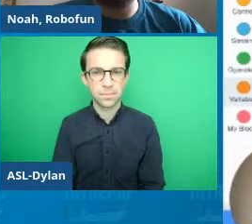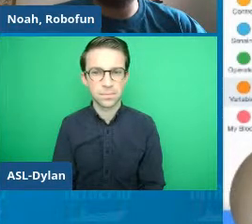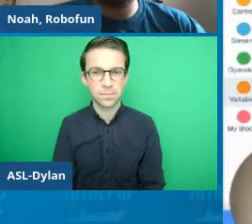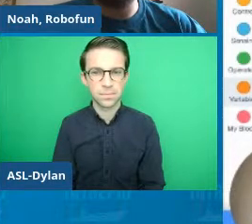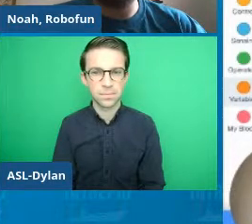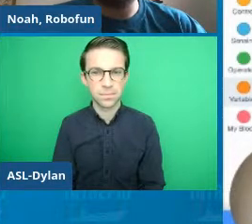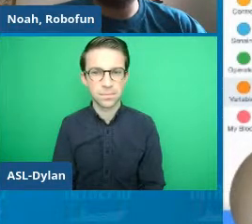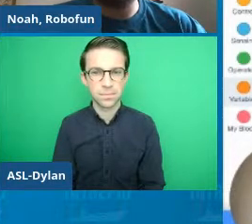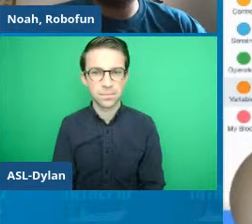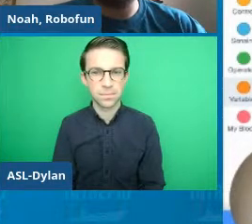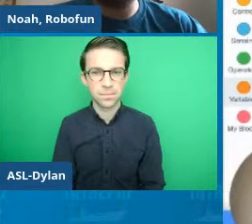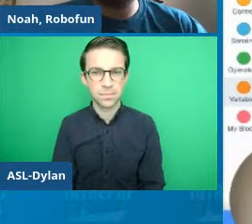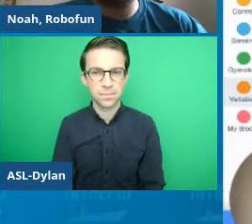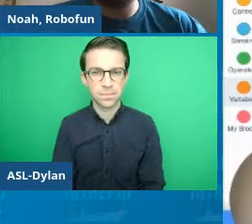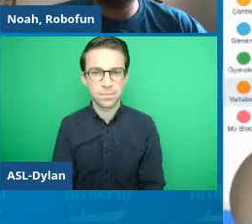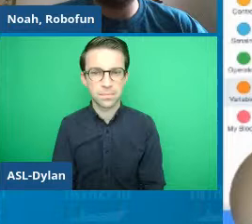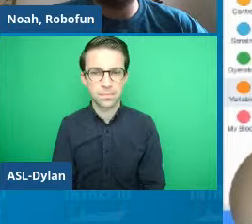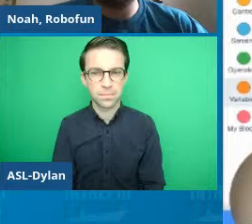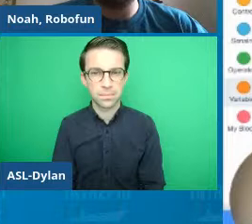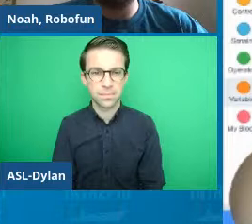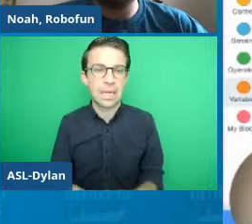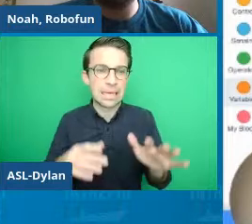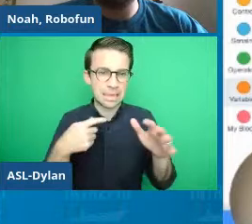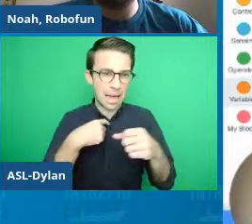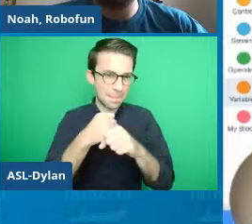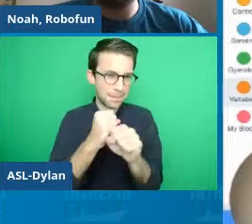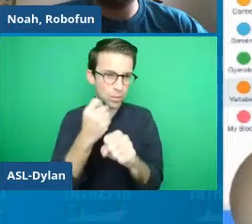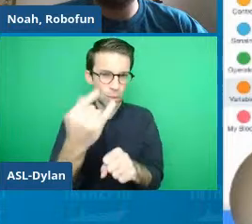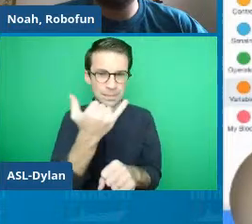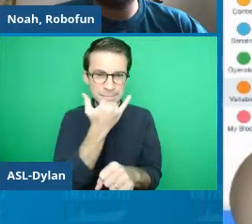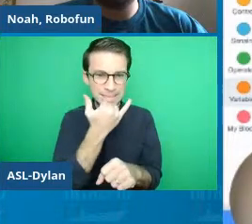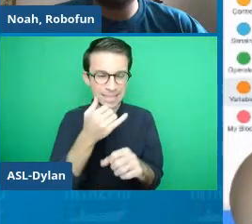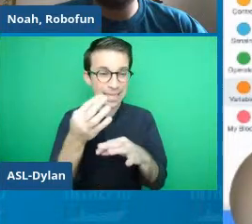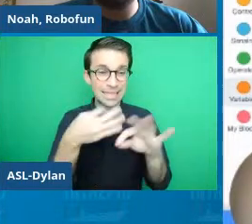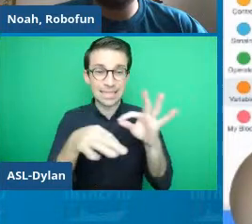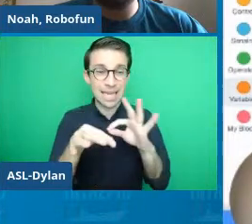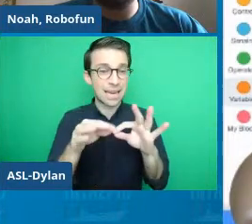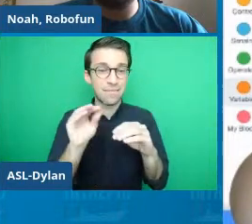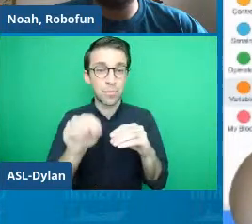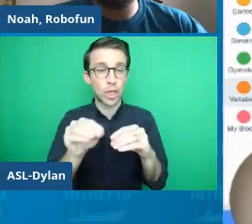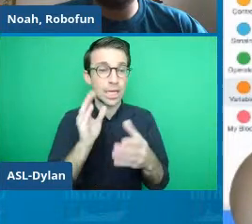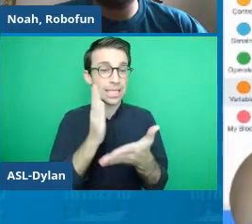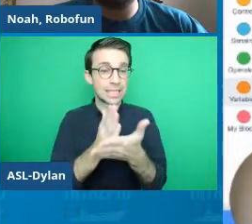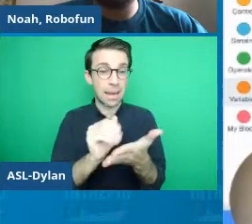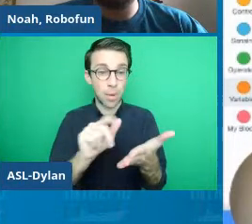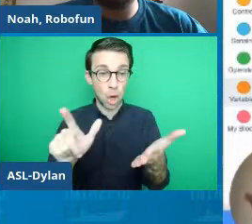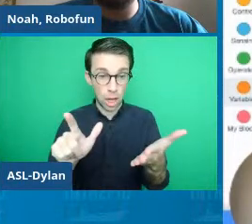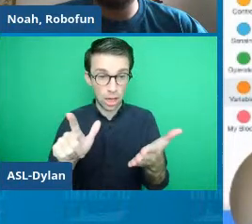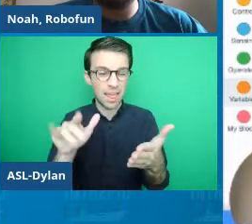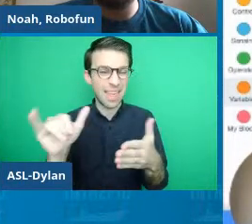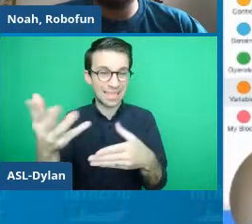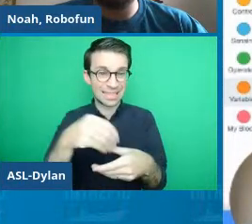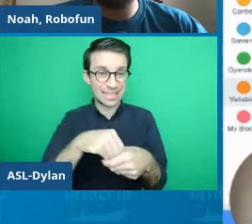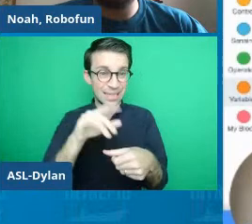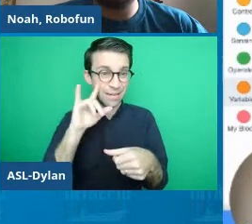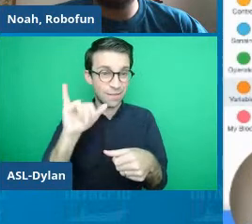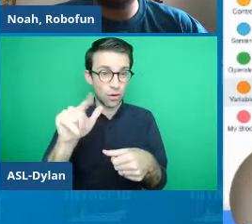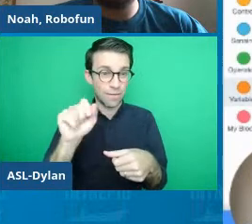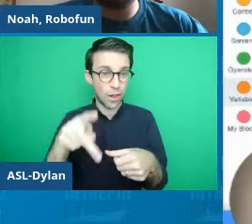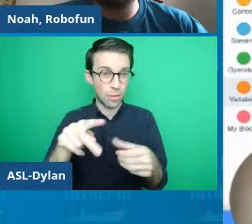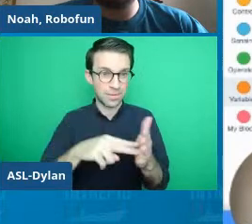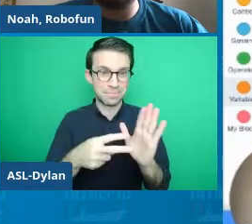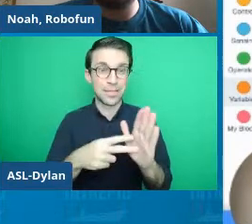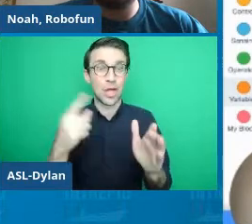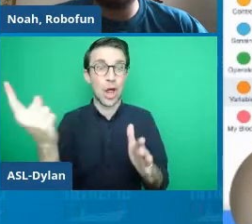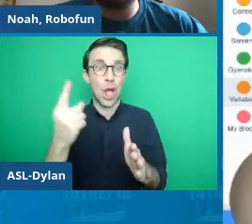okay, guys, I had made one mistake. Instead of putting the stop all down here, which is in the forever loop, which means that we're always stopping